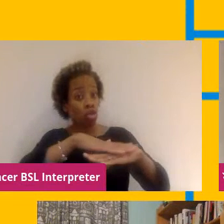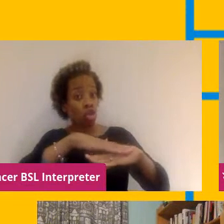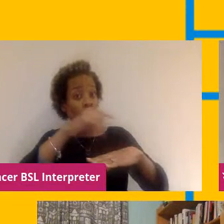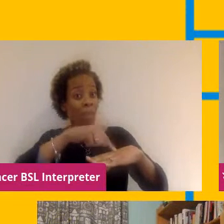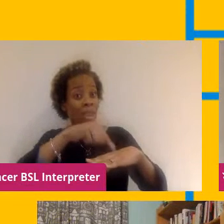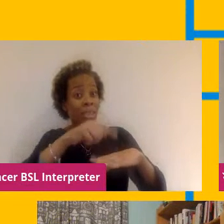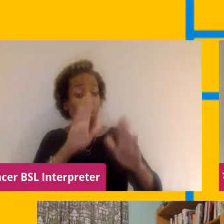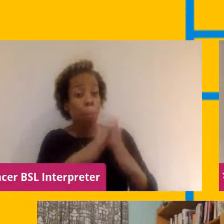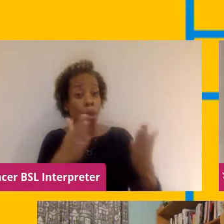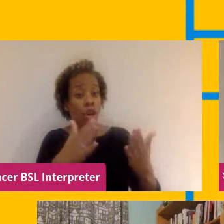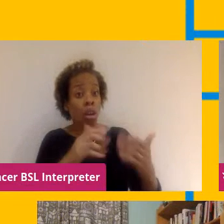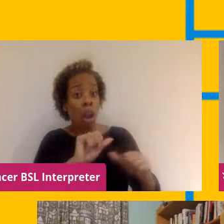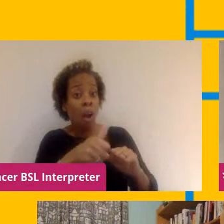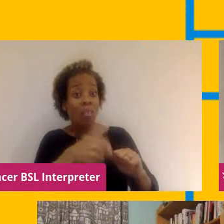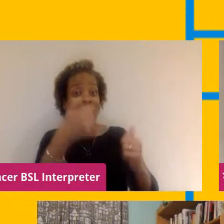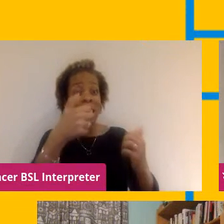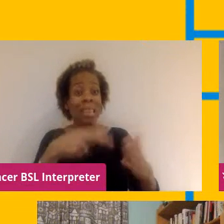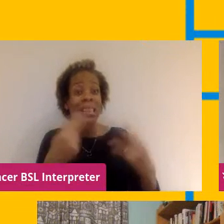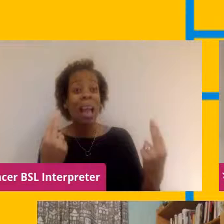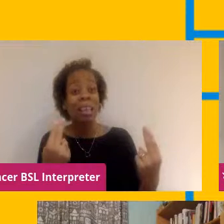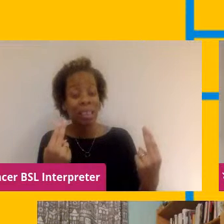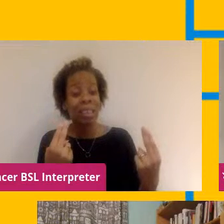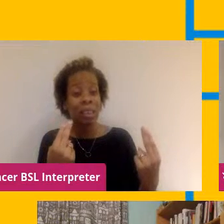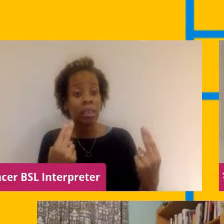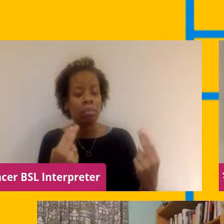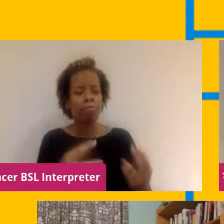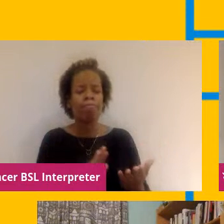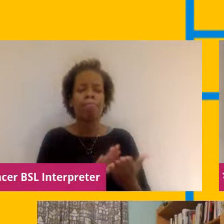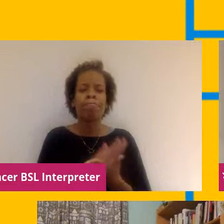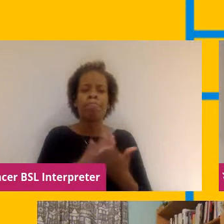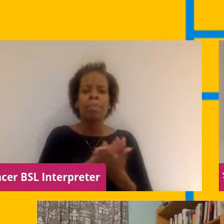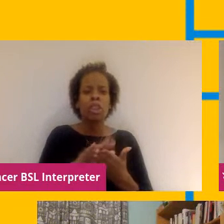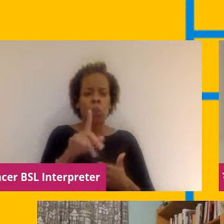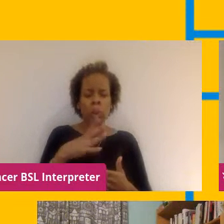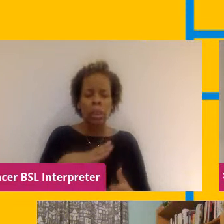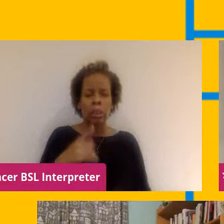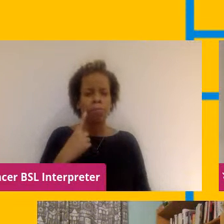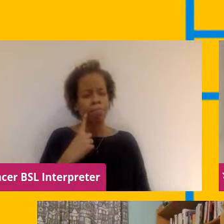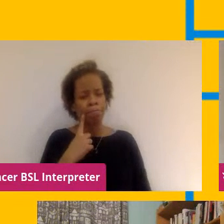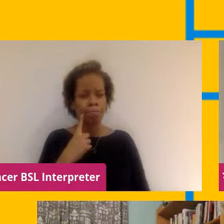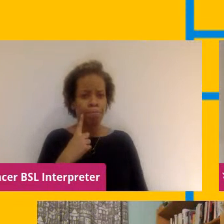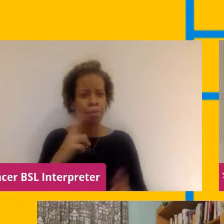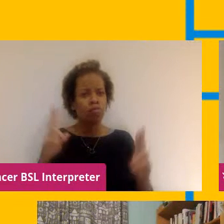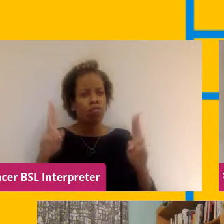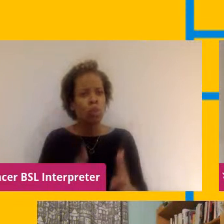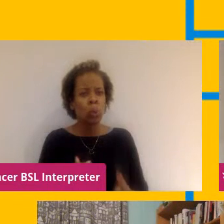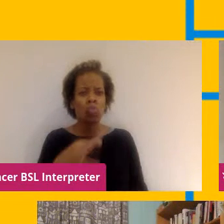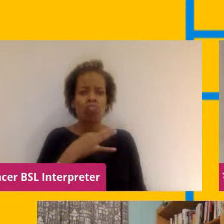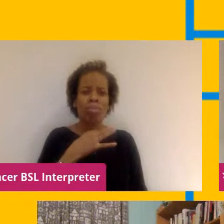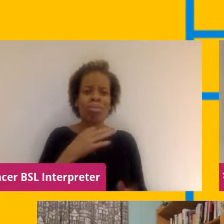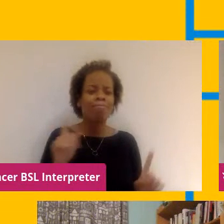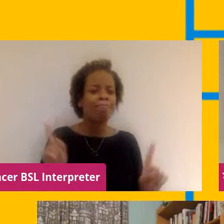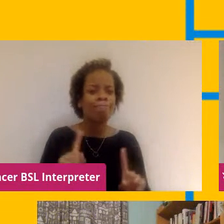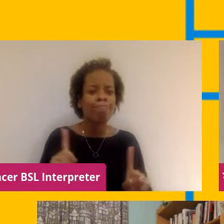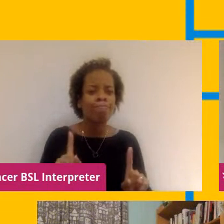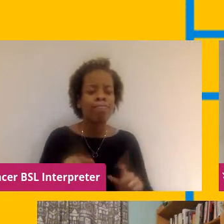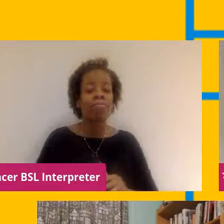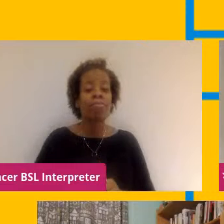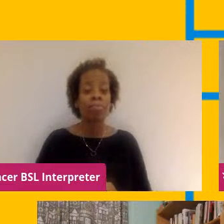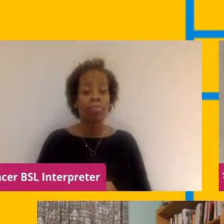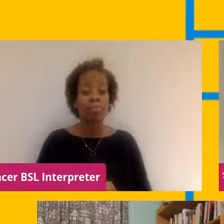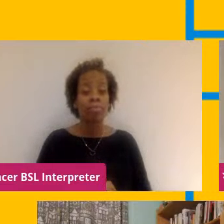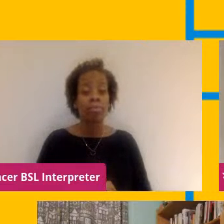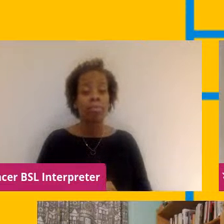So it might be a case of changing the way you do things to reduce the risk. Lots of libraries have